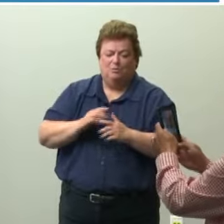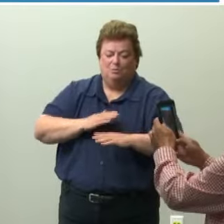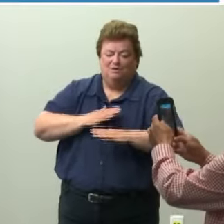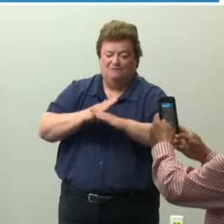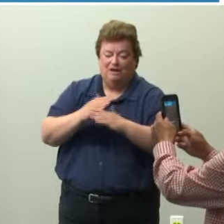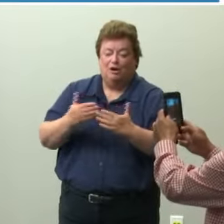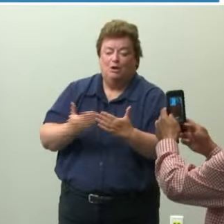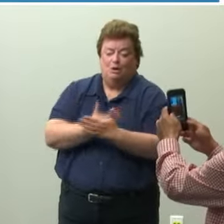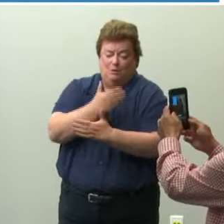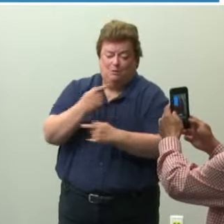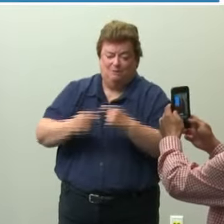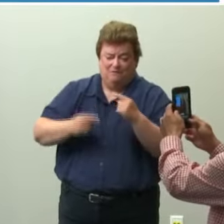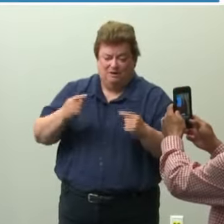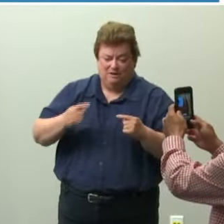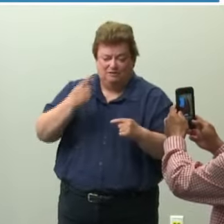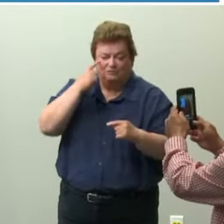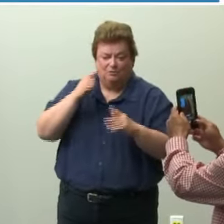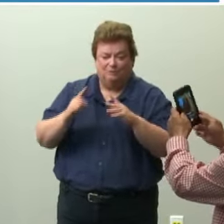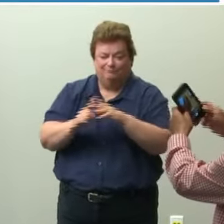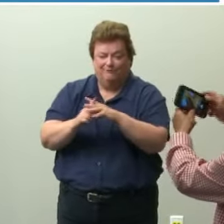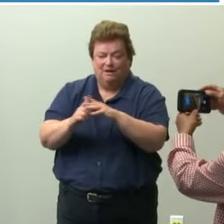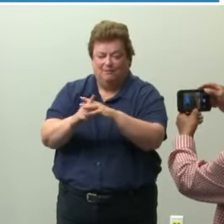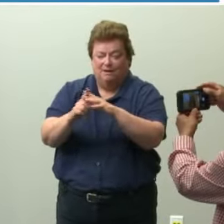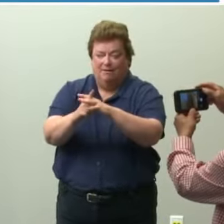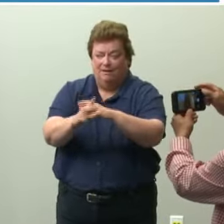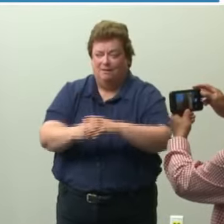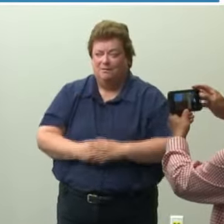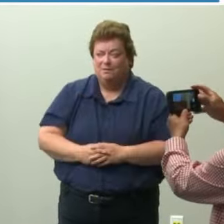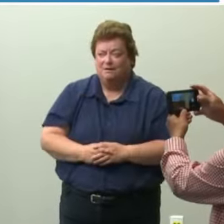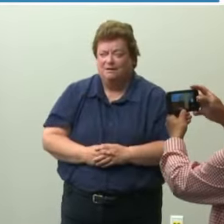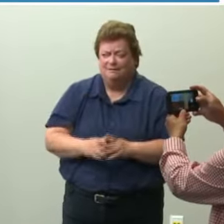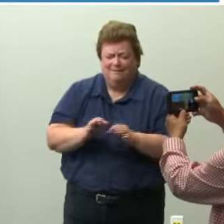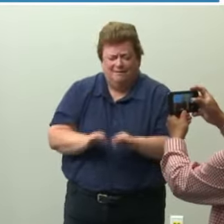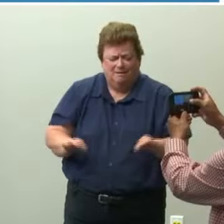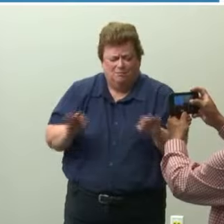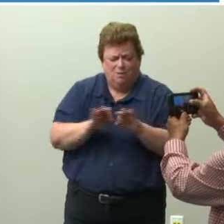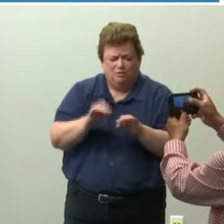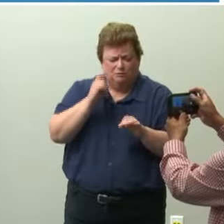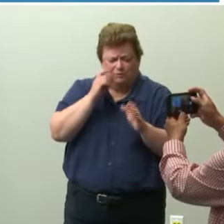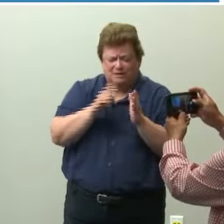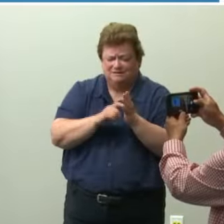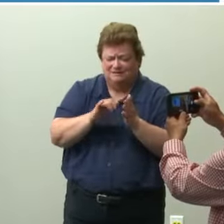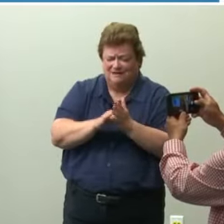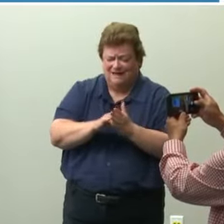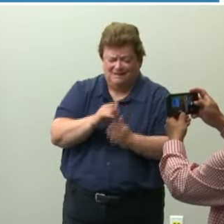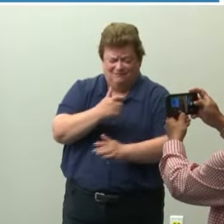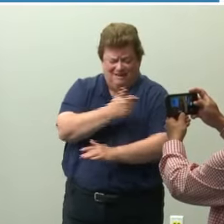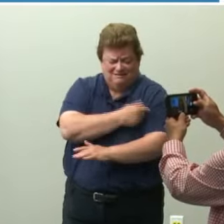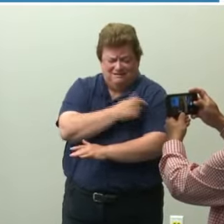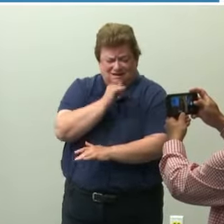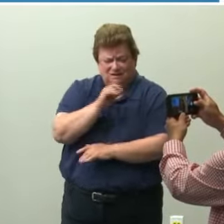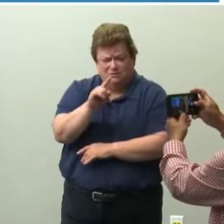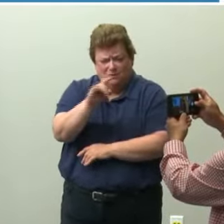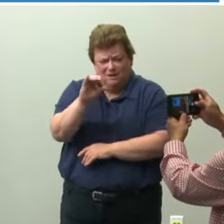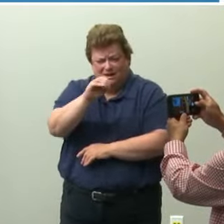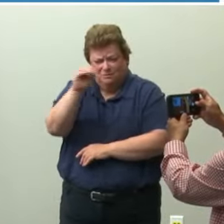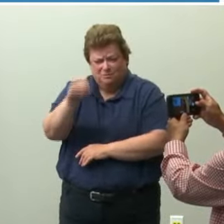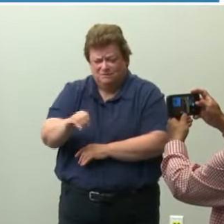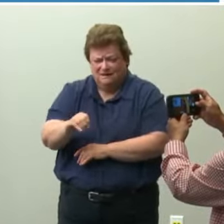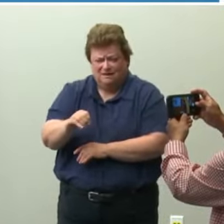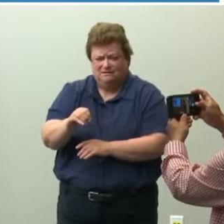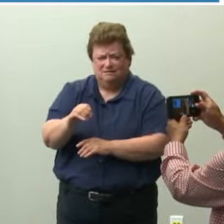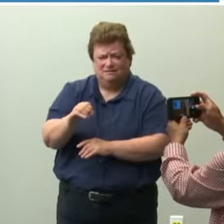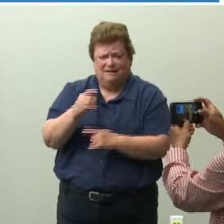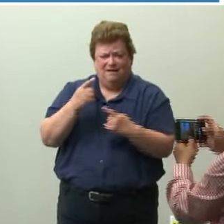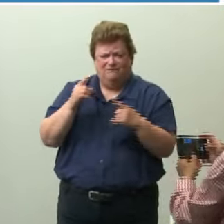from emerging. It's important to recognize that no vaccine is 100% effective, and